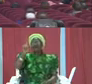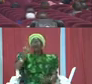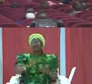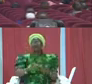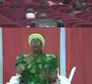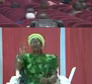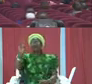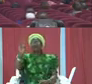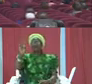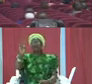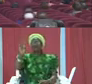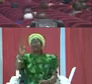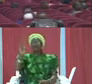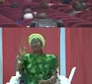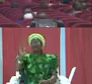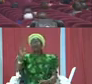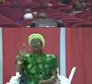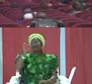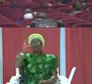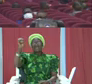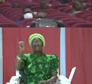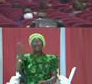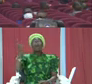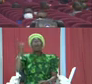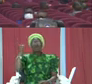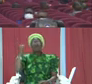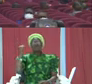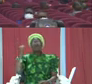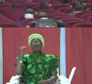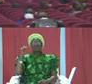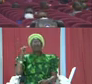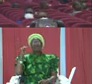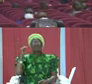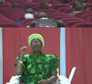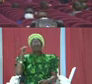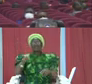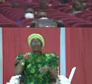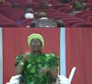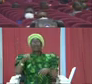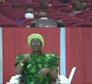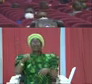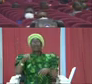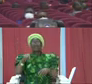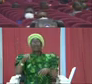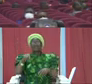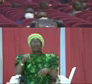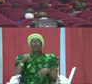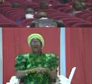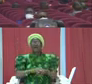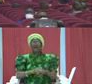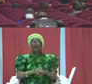1 to 17, he was sitting down,